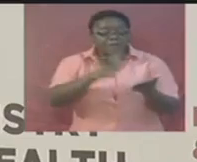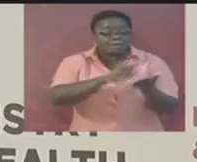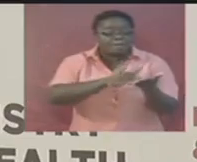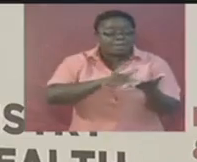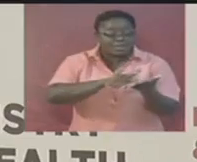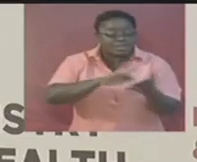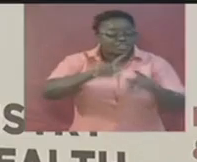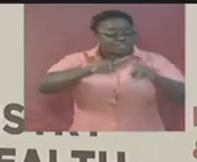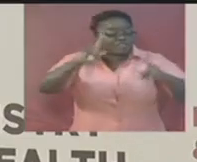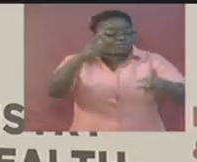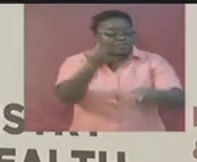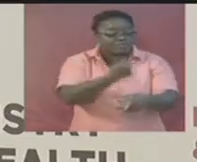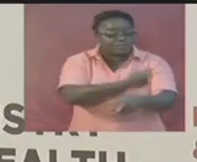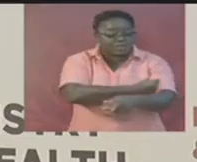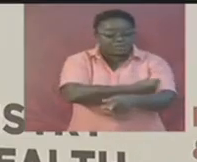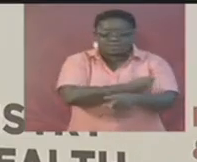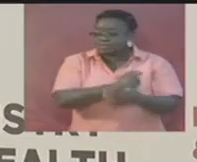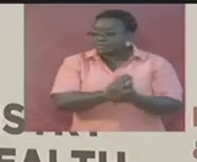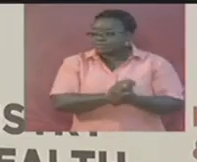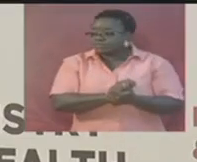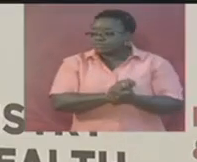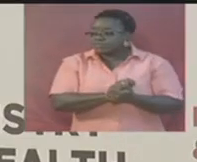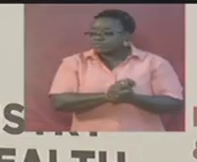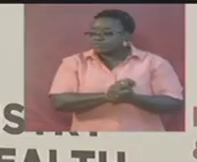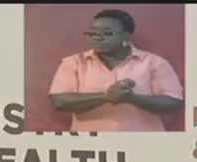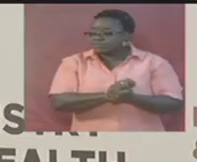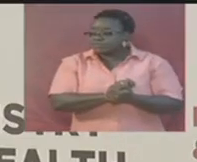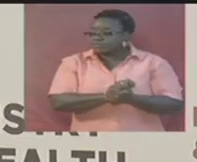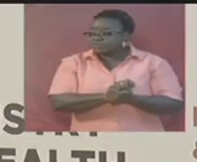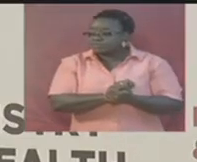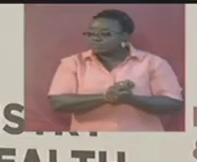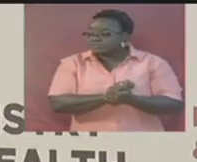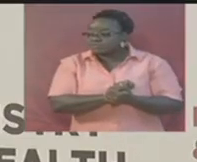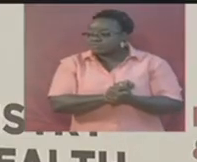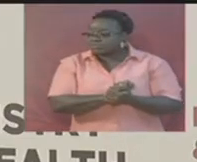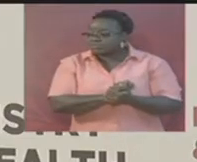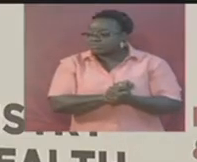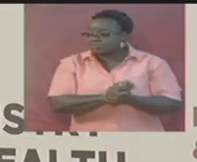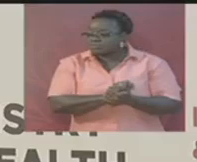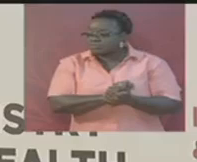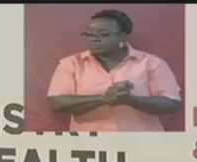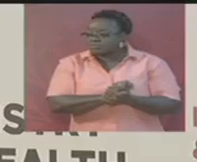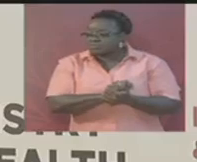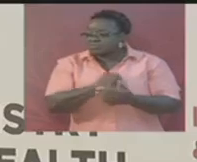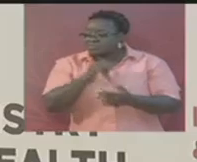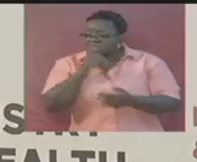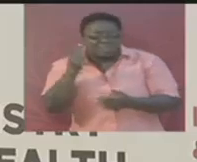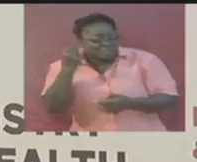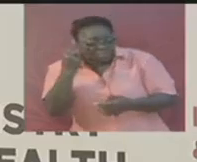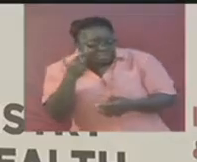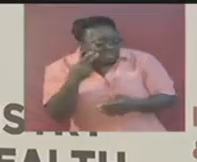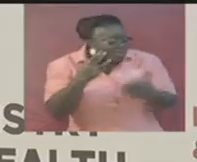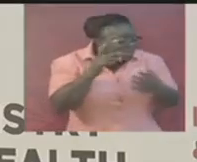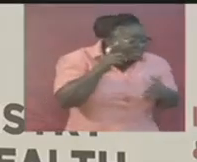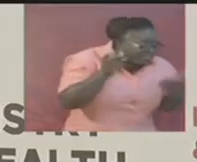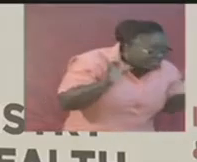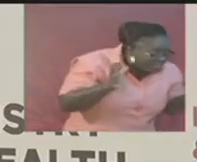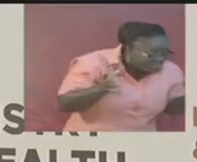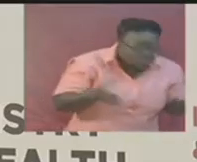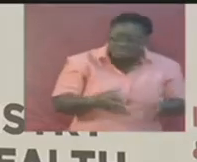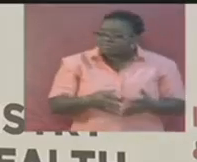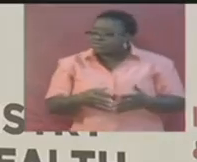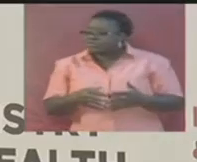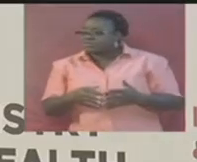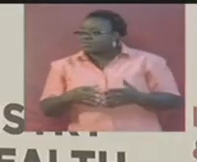vaccines. I didn't hear that you had, I didn't hear, but maybe I didn't read the right literature, maybe somebody else did,